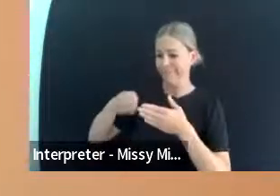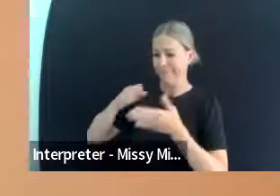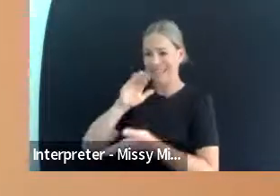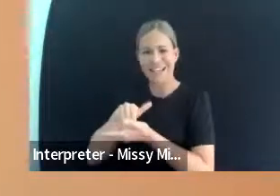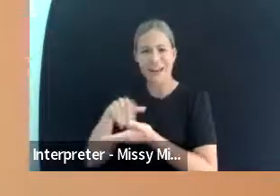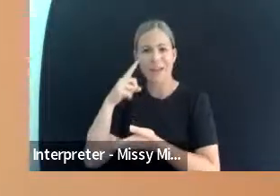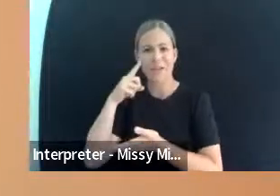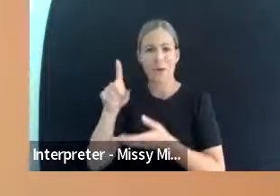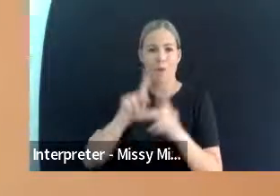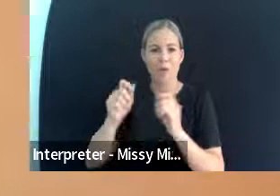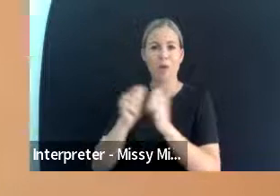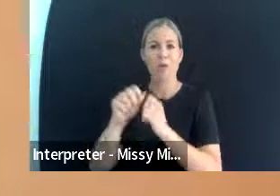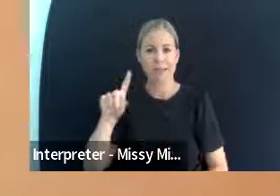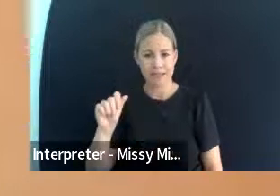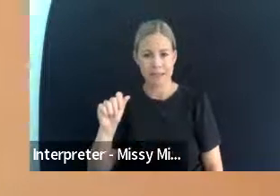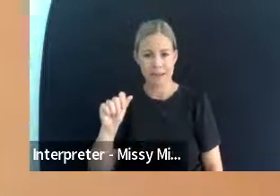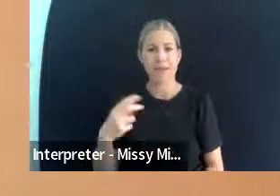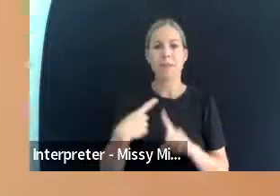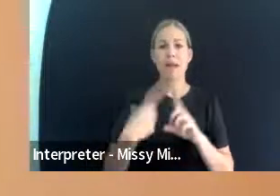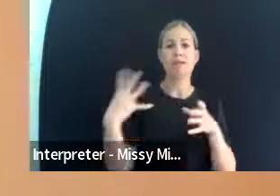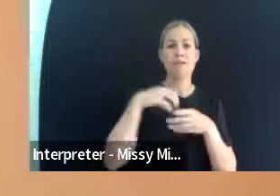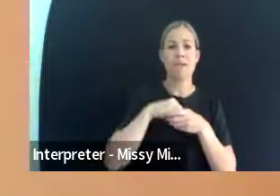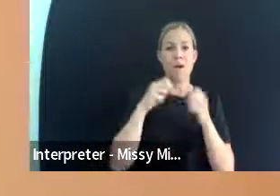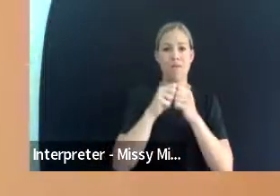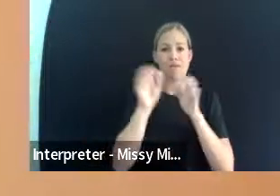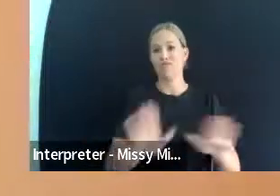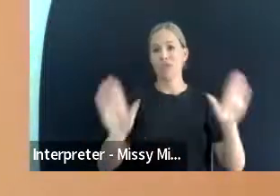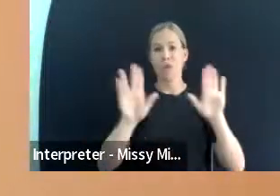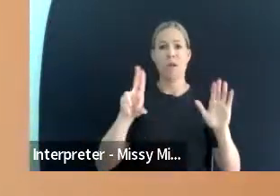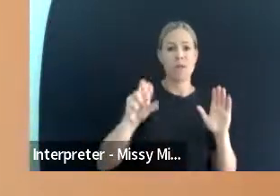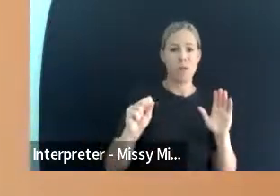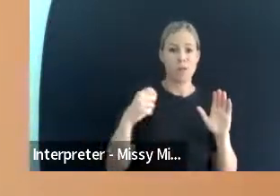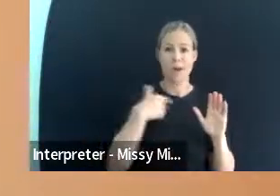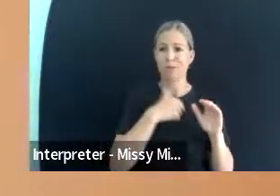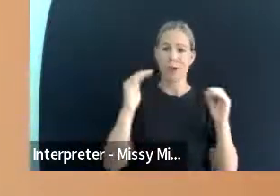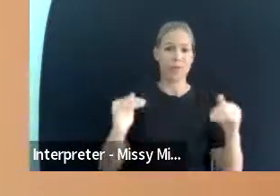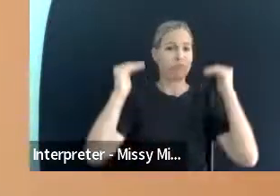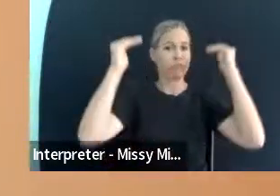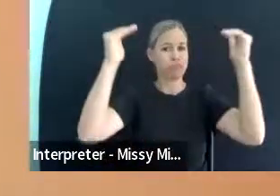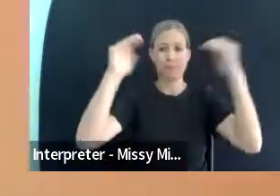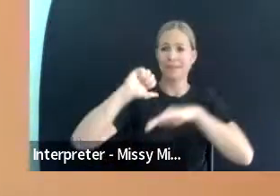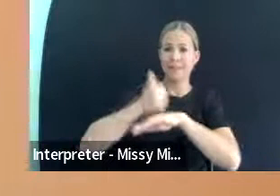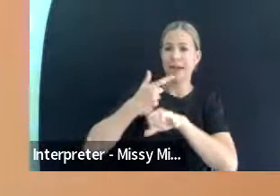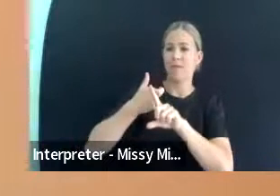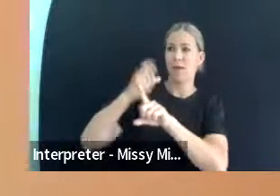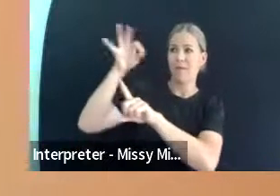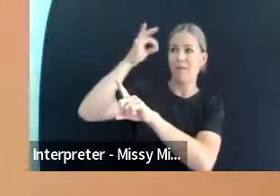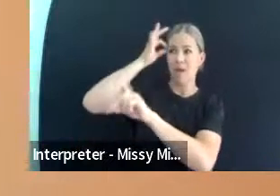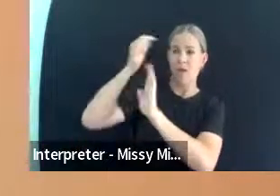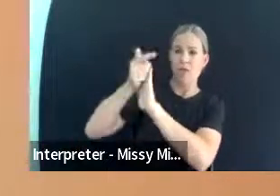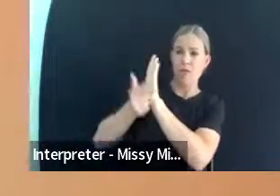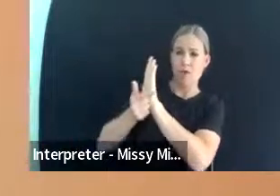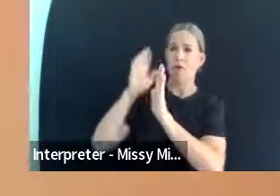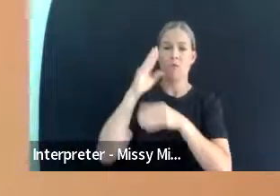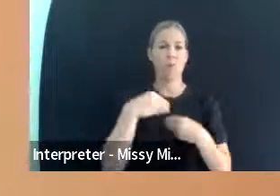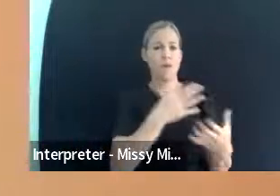of a nationwide network of University Centers for Excellence established by federal legislation to provide services for